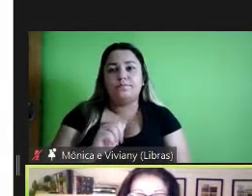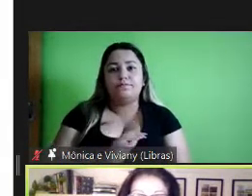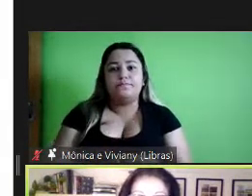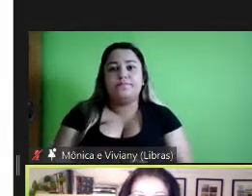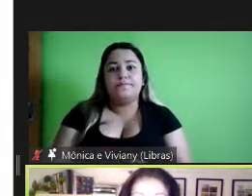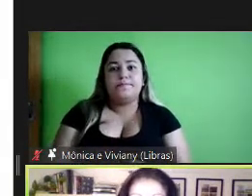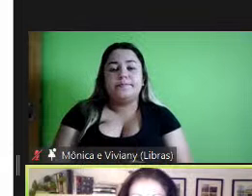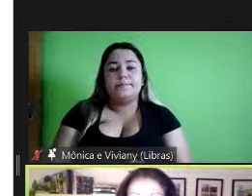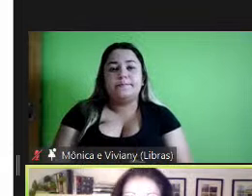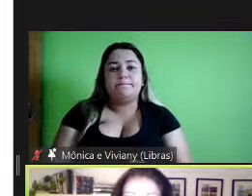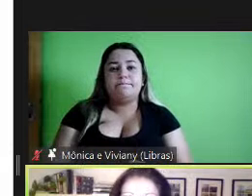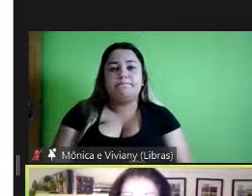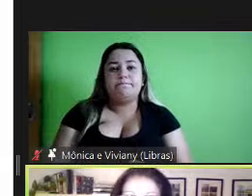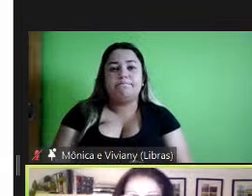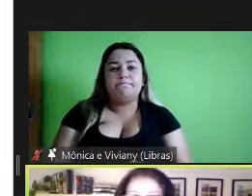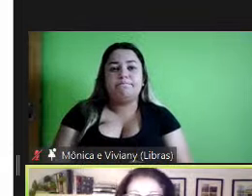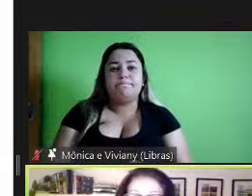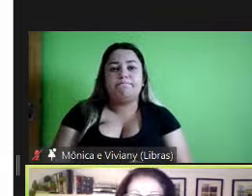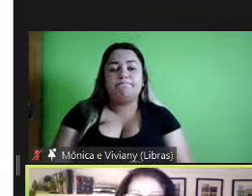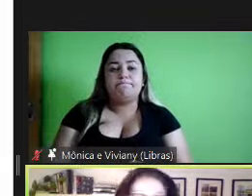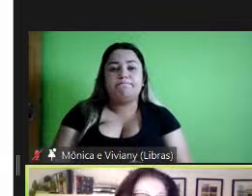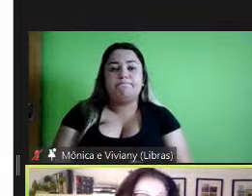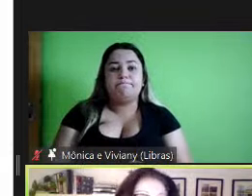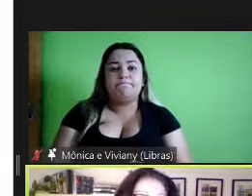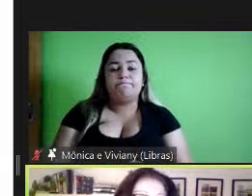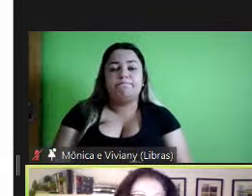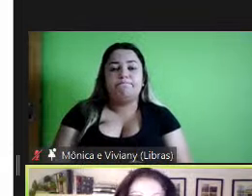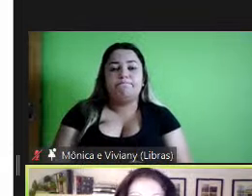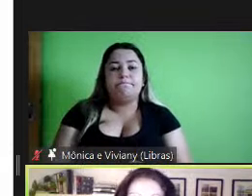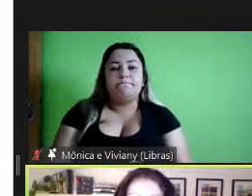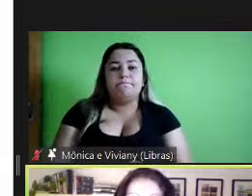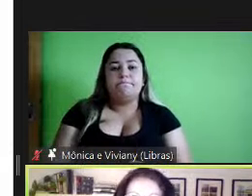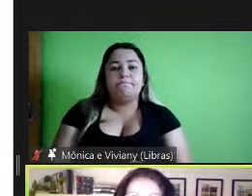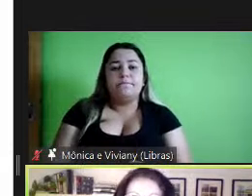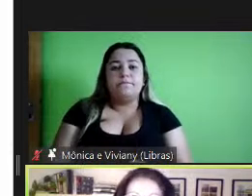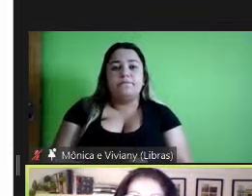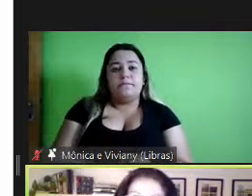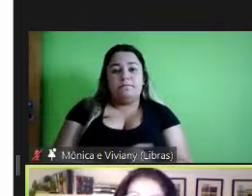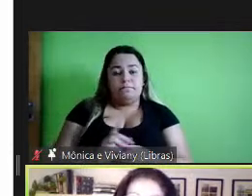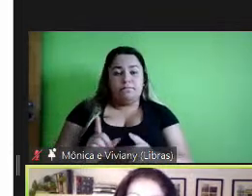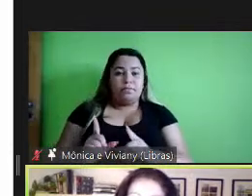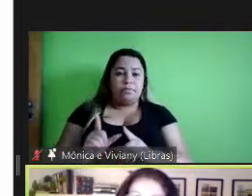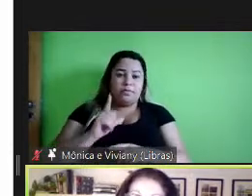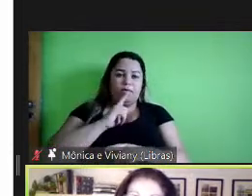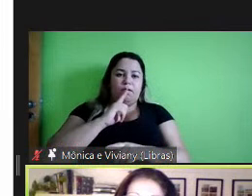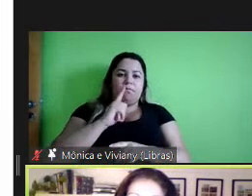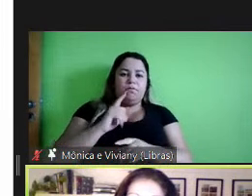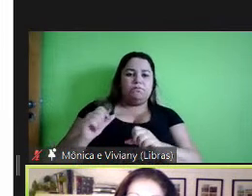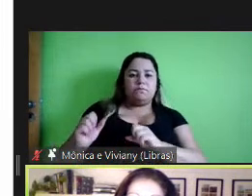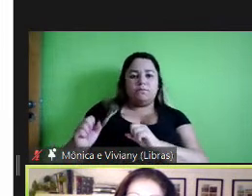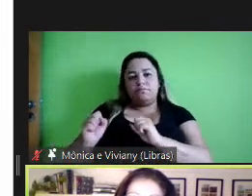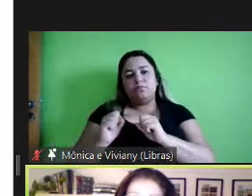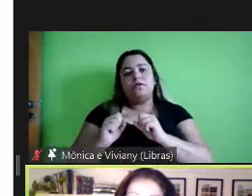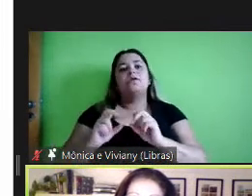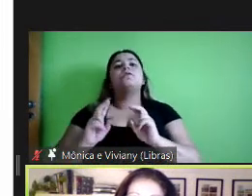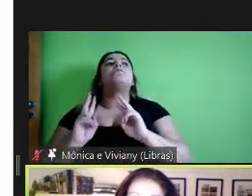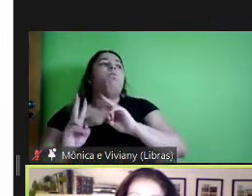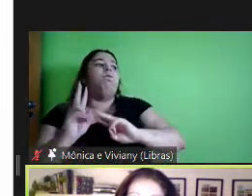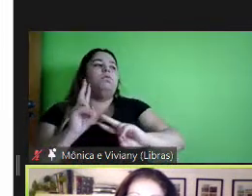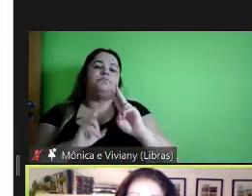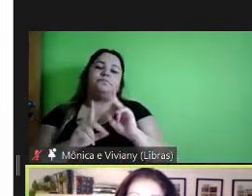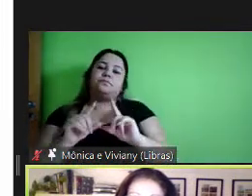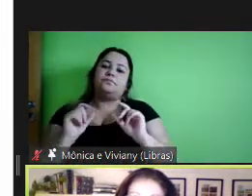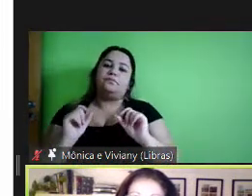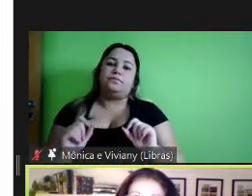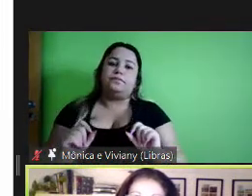So as you can see from this slide, Obesity Canada is working towards dissemination and implementation of the new